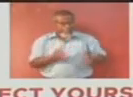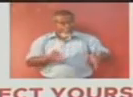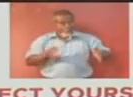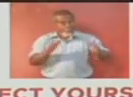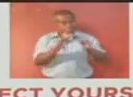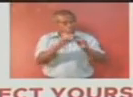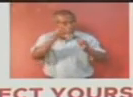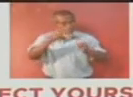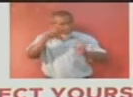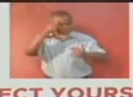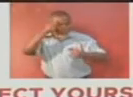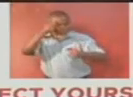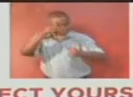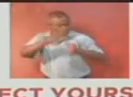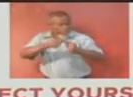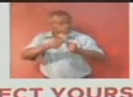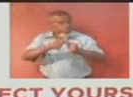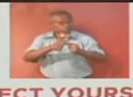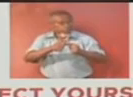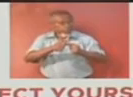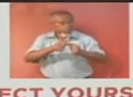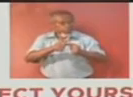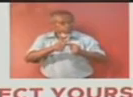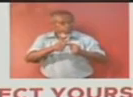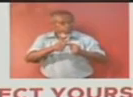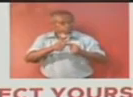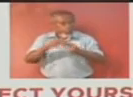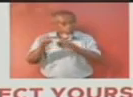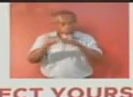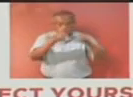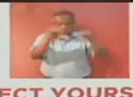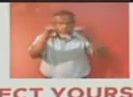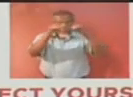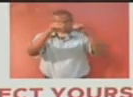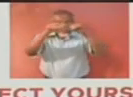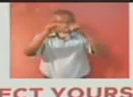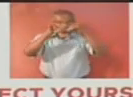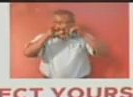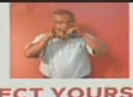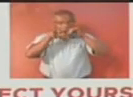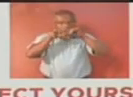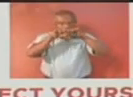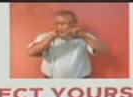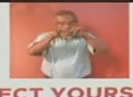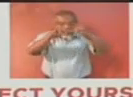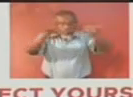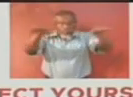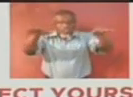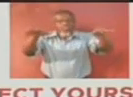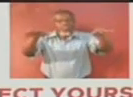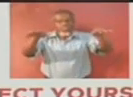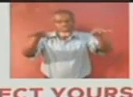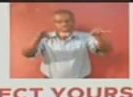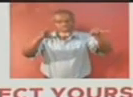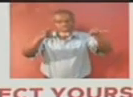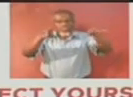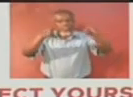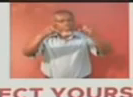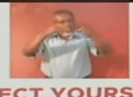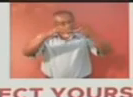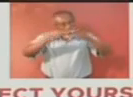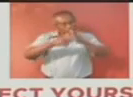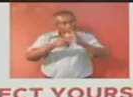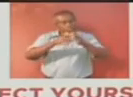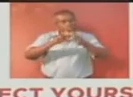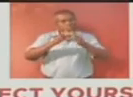is that the traveling of those airborne particles is also dependent on them being expelled freely from your respiratory